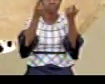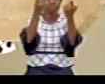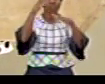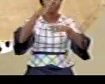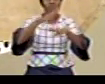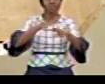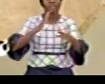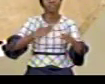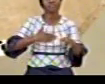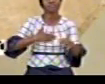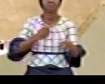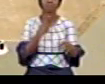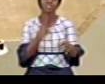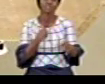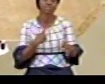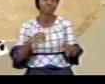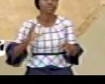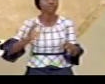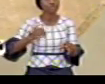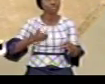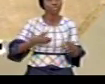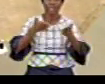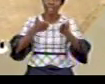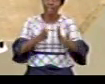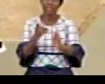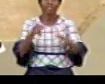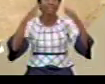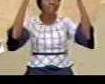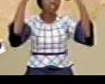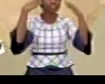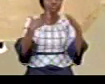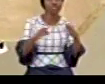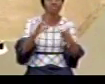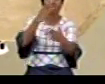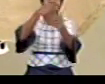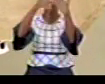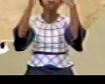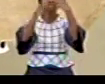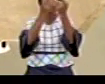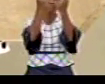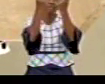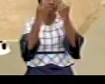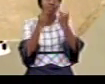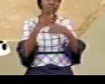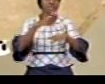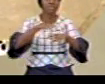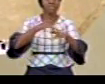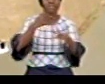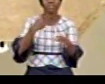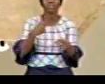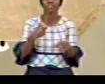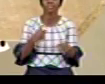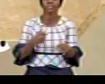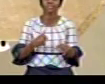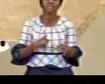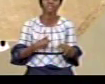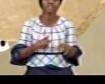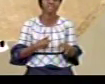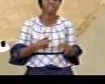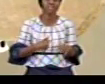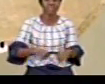Fall upon my thirsty soul. Let the dew of heaven fall on me.